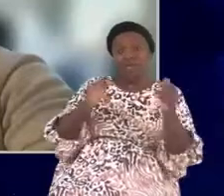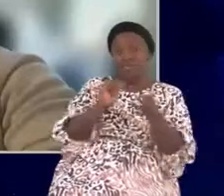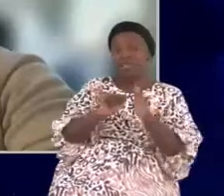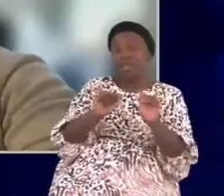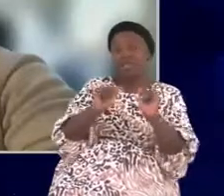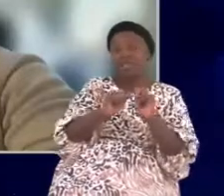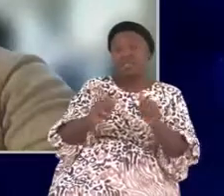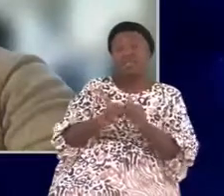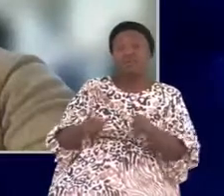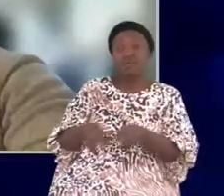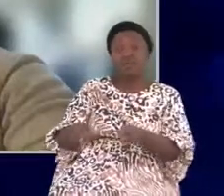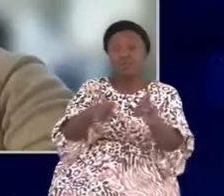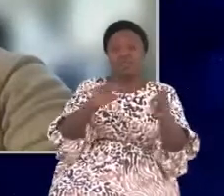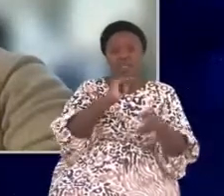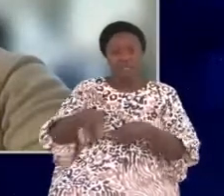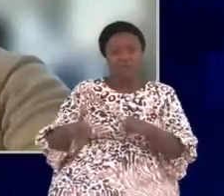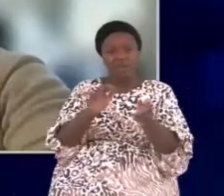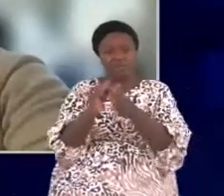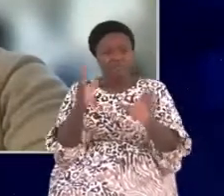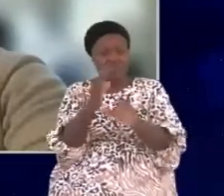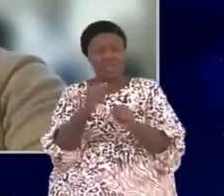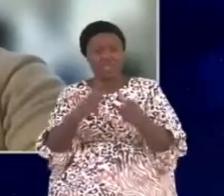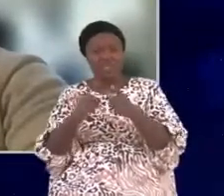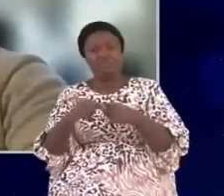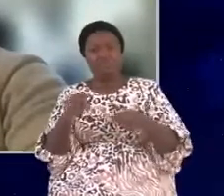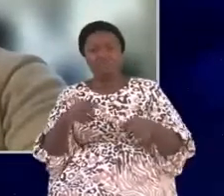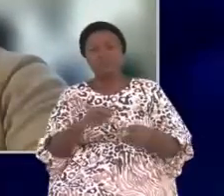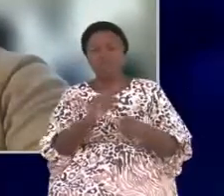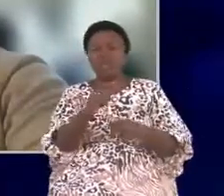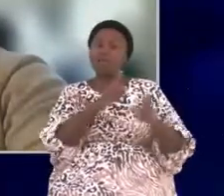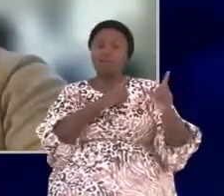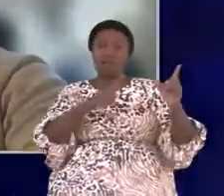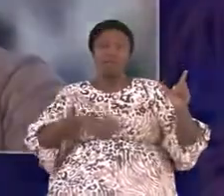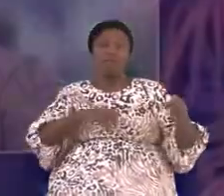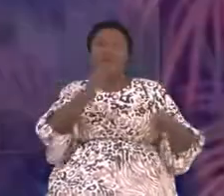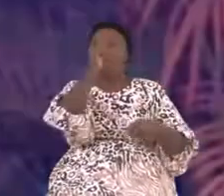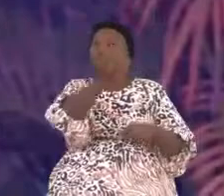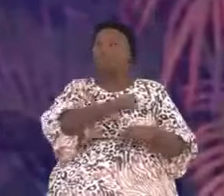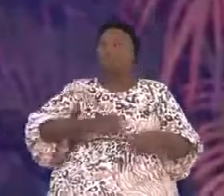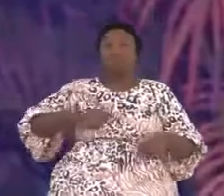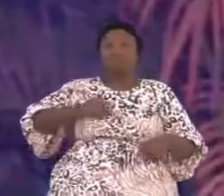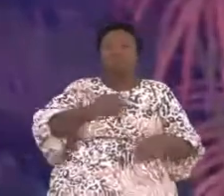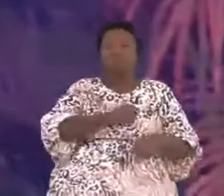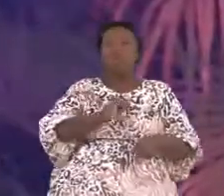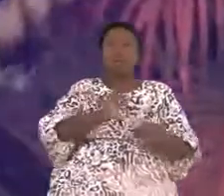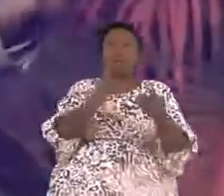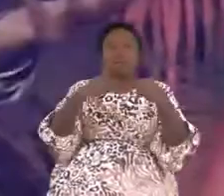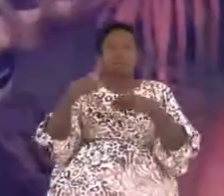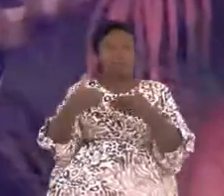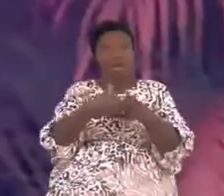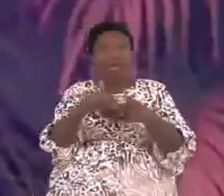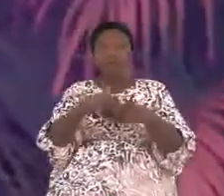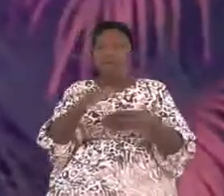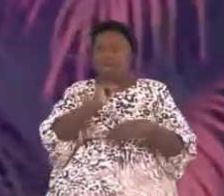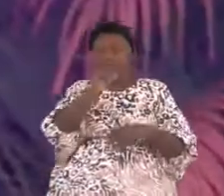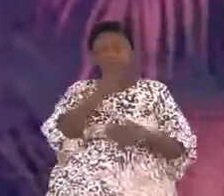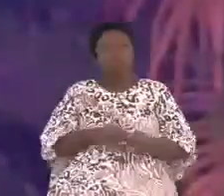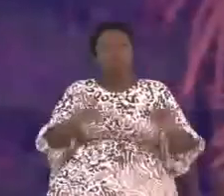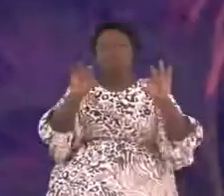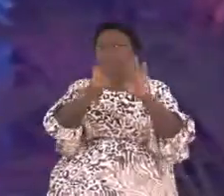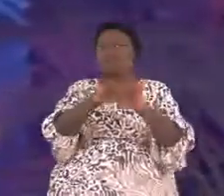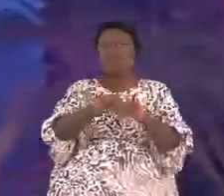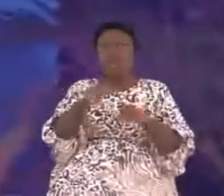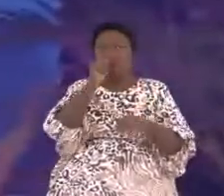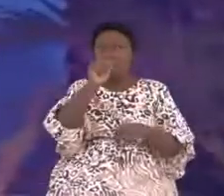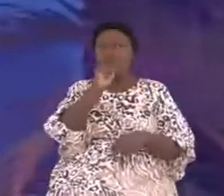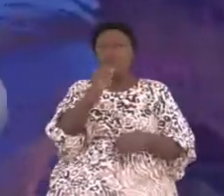you take and you say, Lord, I'm sorry, I come back. I'm not worthy. I'm not